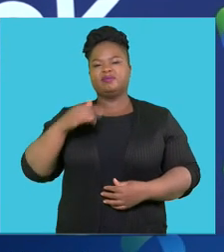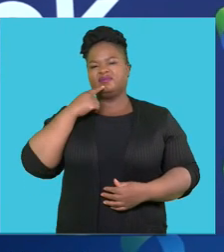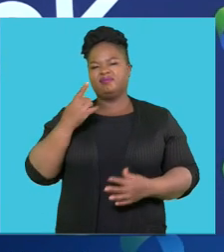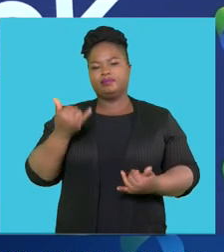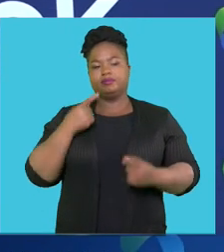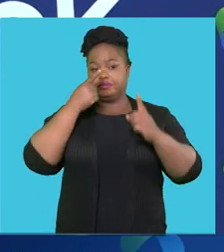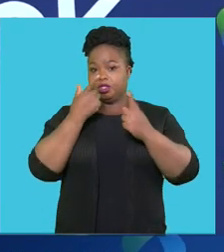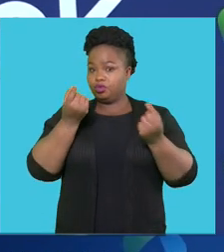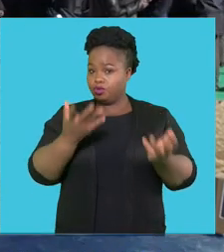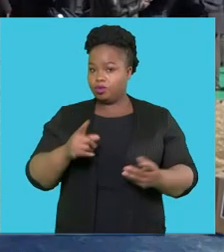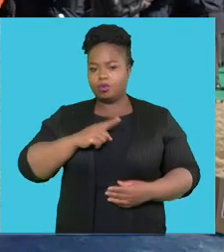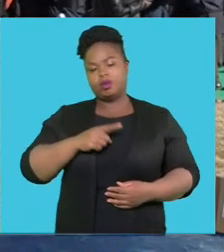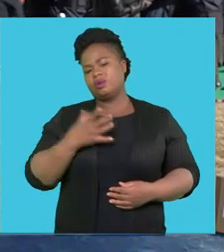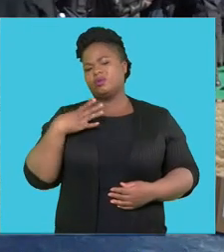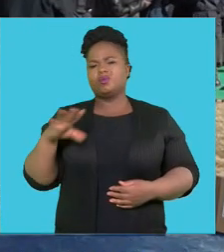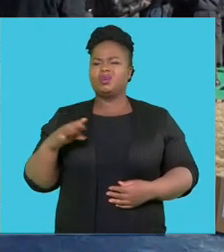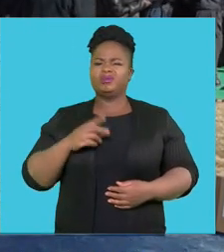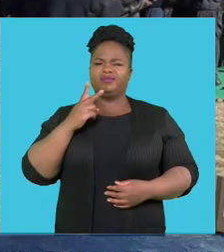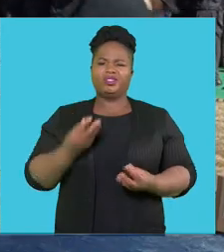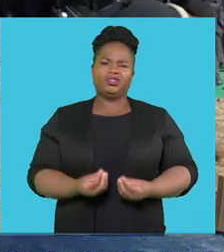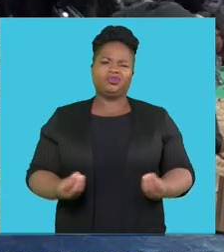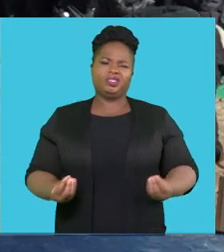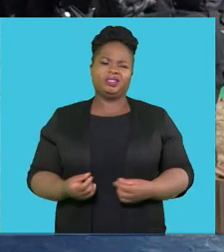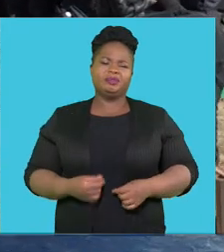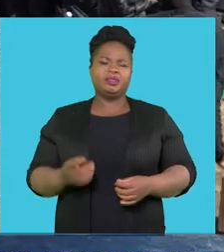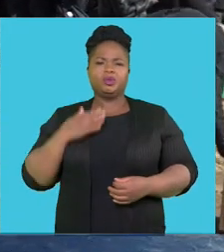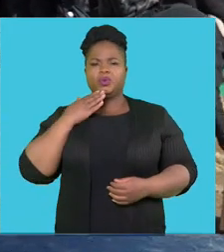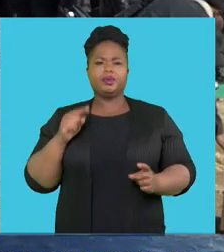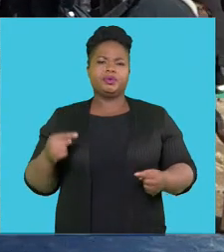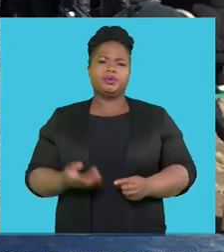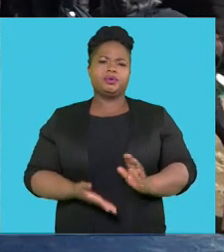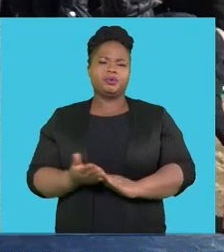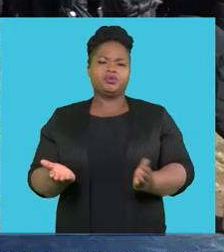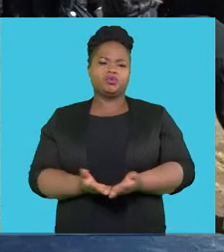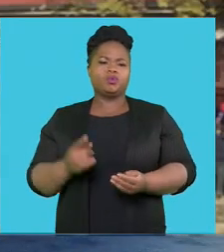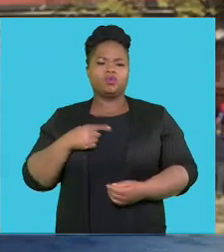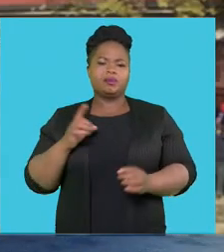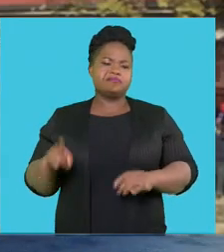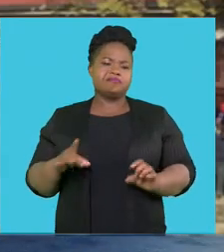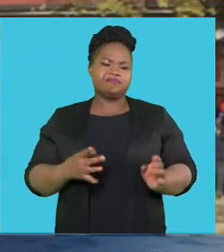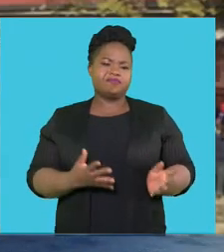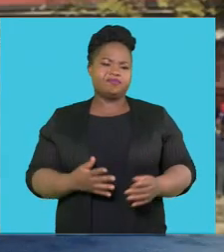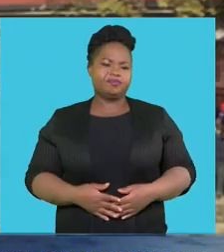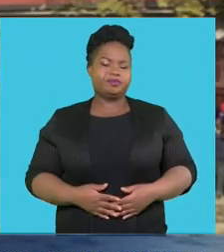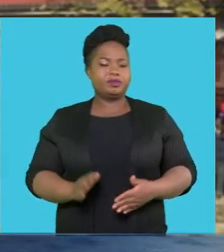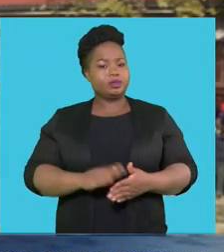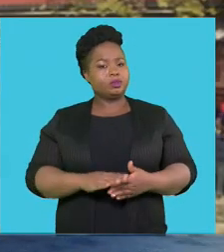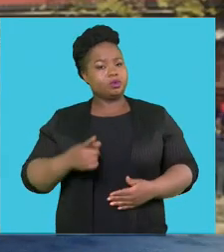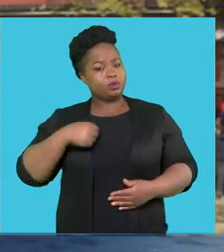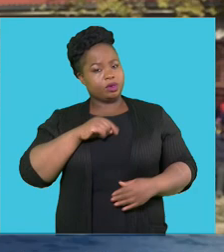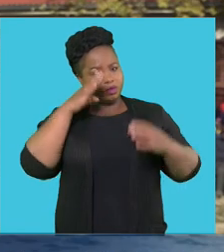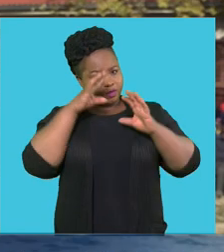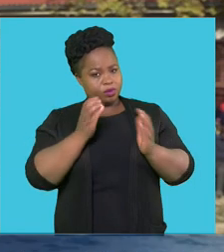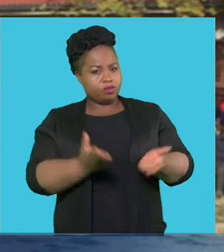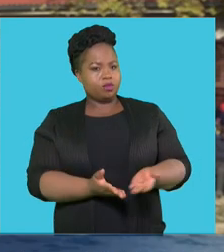lokhu bakwenze njengoba bengafuni ukubona izingane zingayi esikoleni ngenxa yokuswela. The reason why we are focusing on the schools